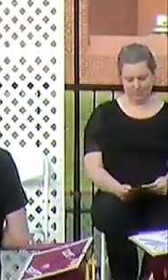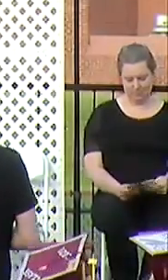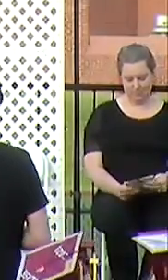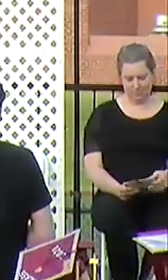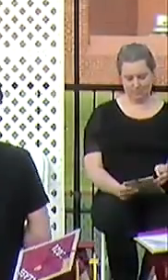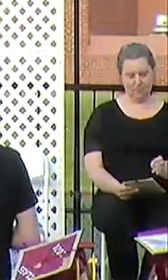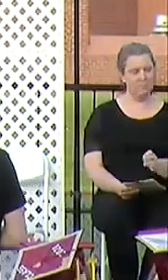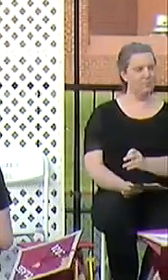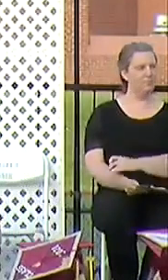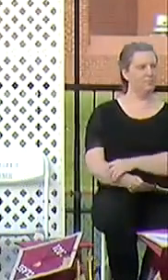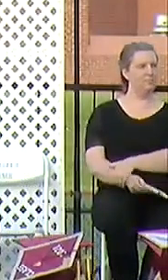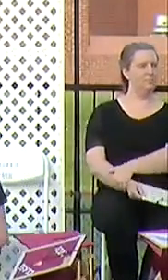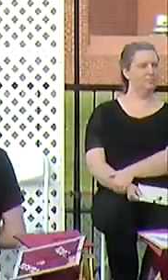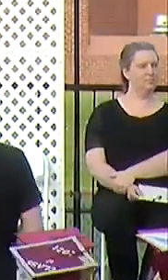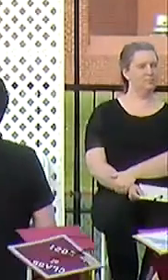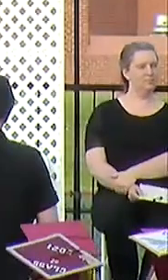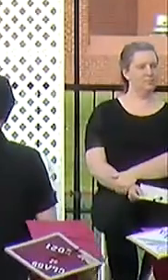Dylan A. Rooney.